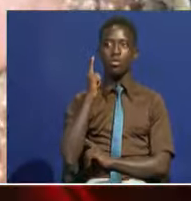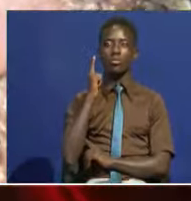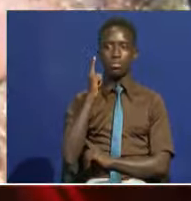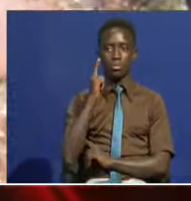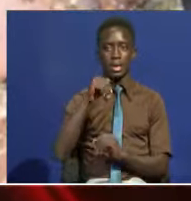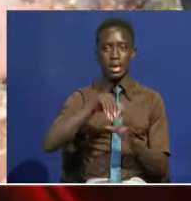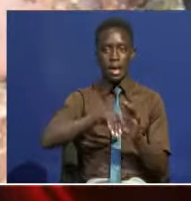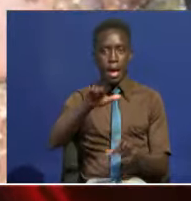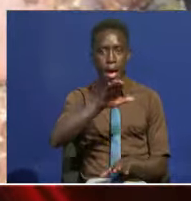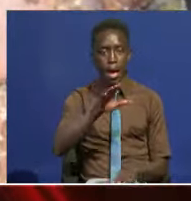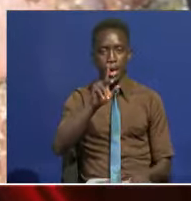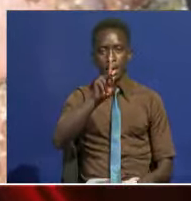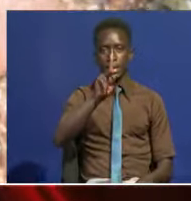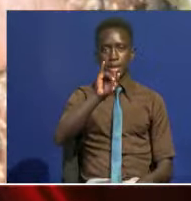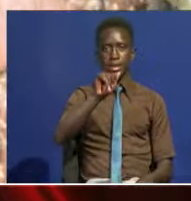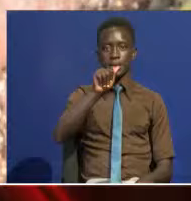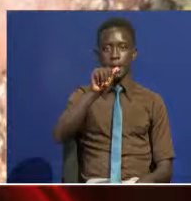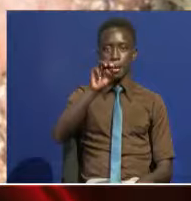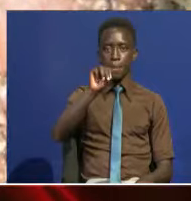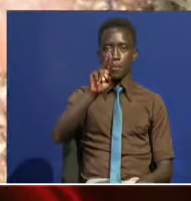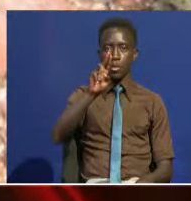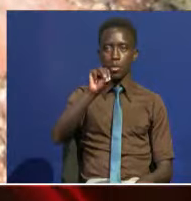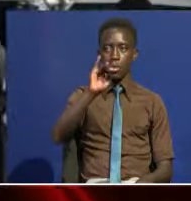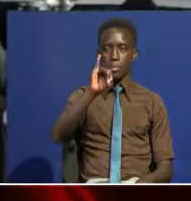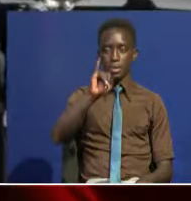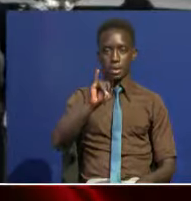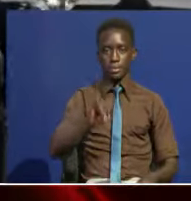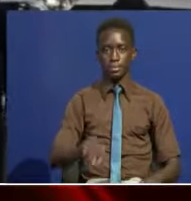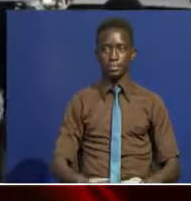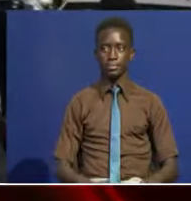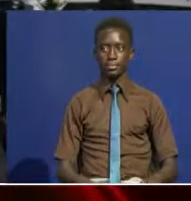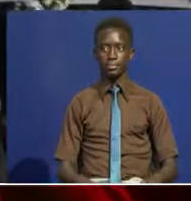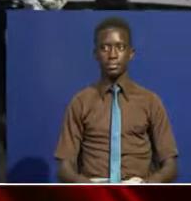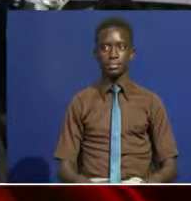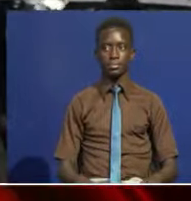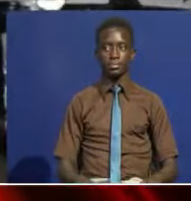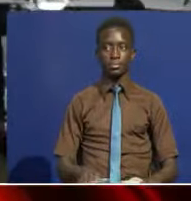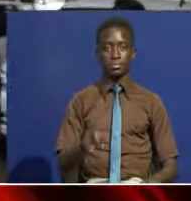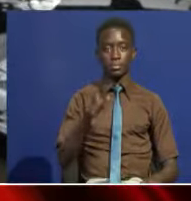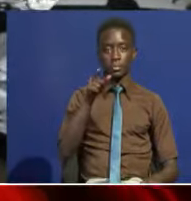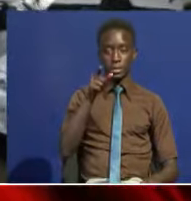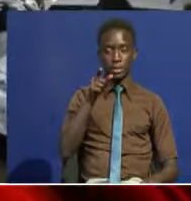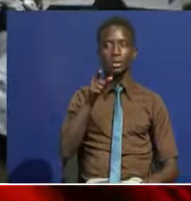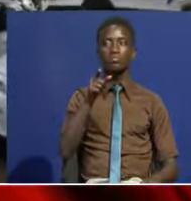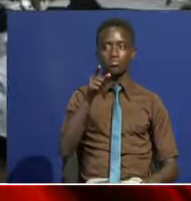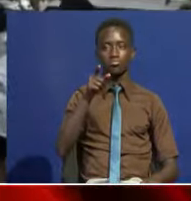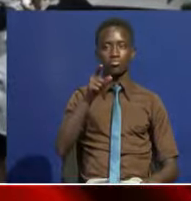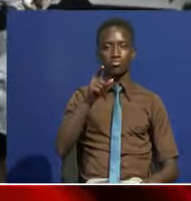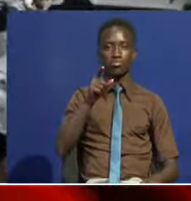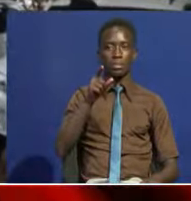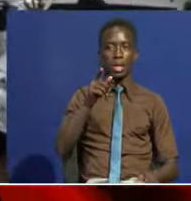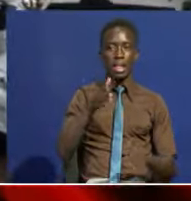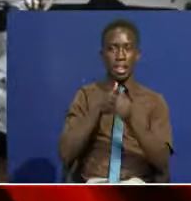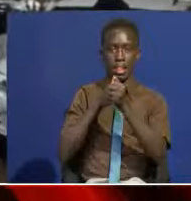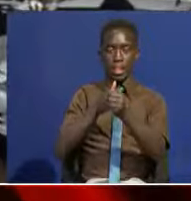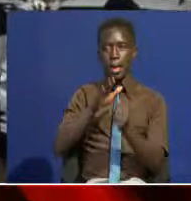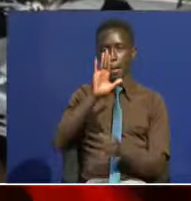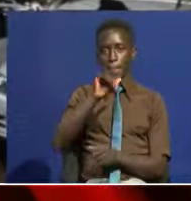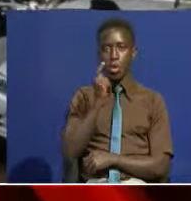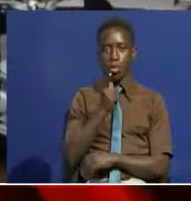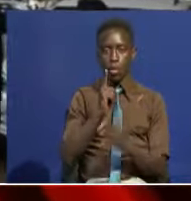Kiamumbi, Riabai, and Tinganga. On intelligence led. Manake community na